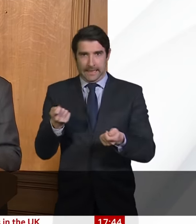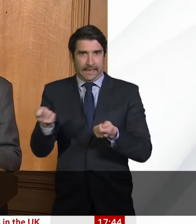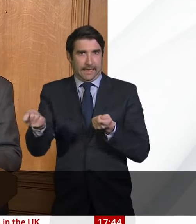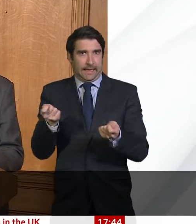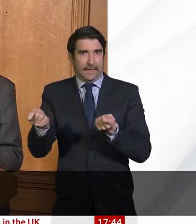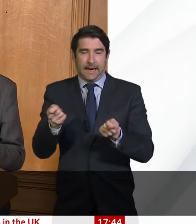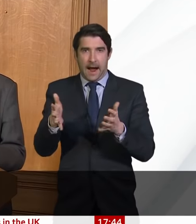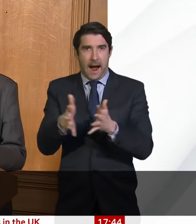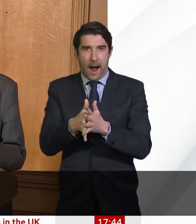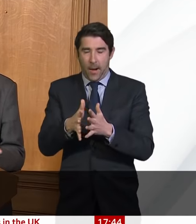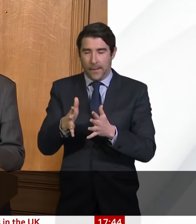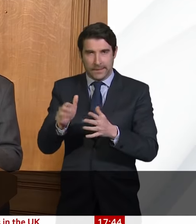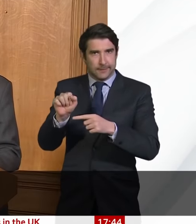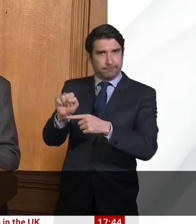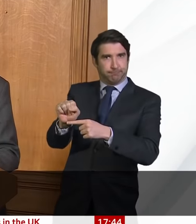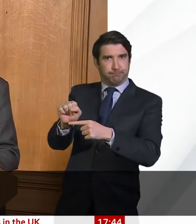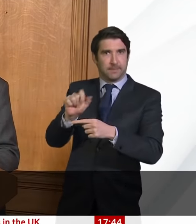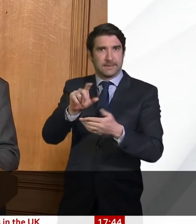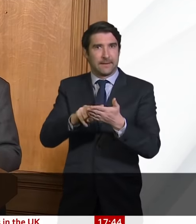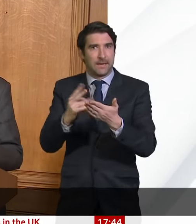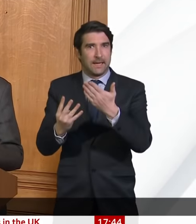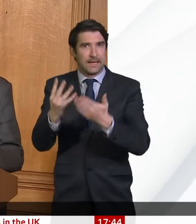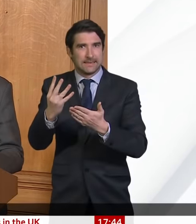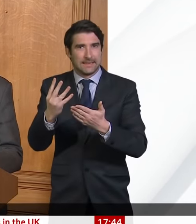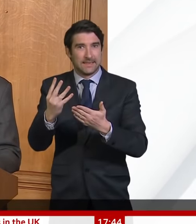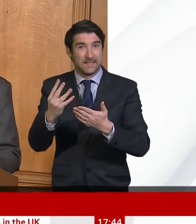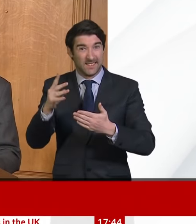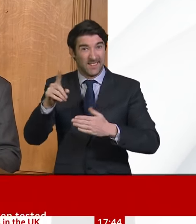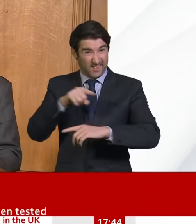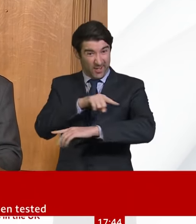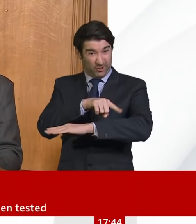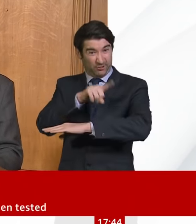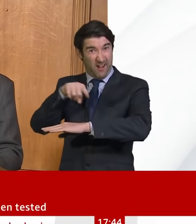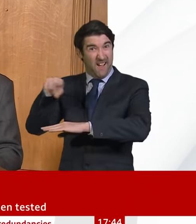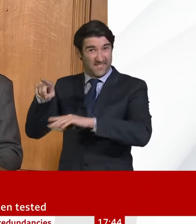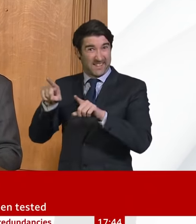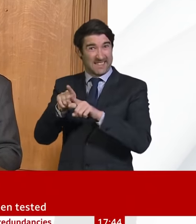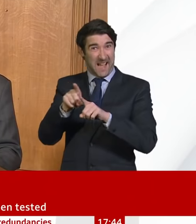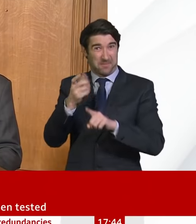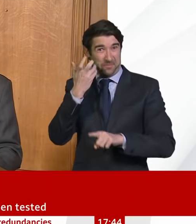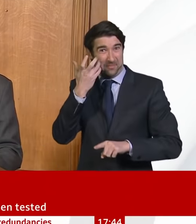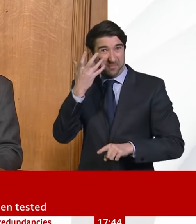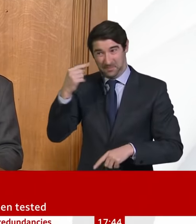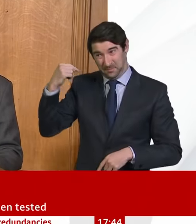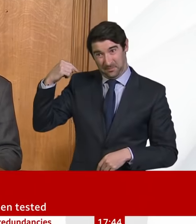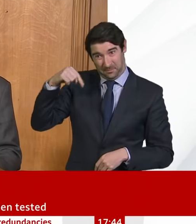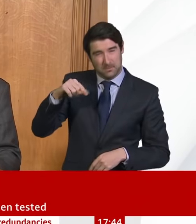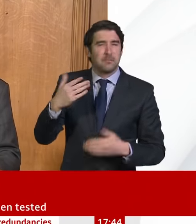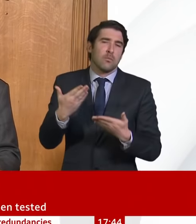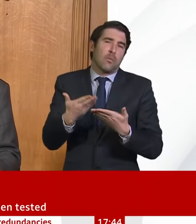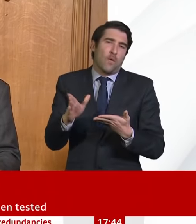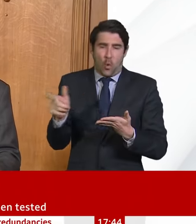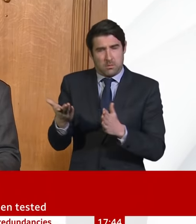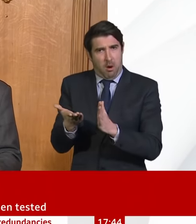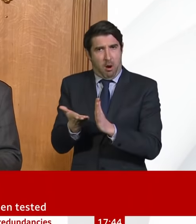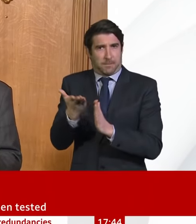State has outlined. You will be familiar with some of these charts. We have shown them before, but they are updated to show you the current